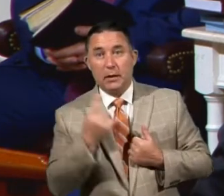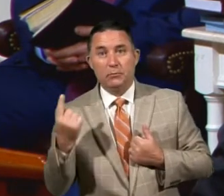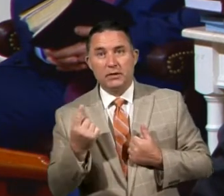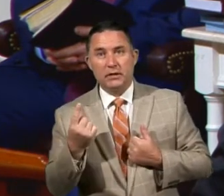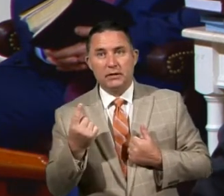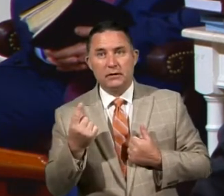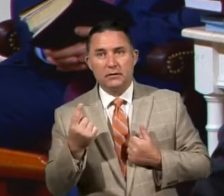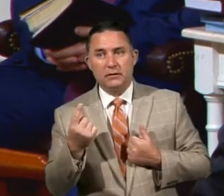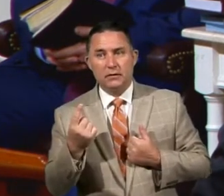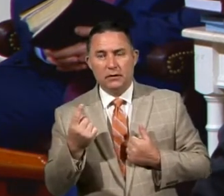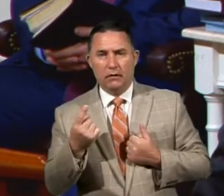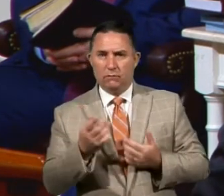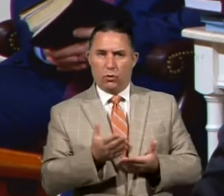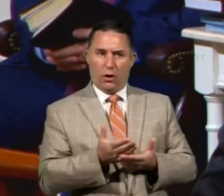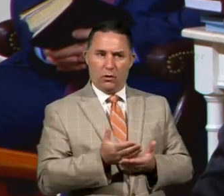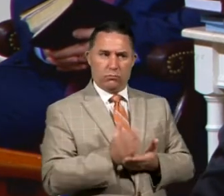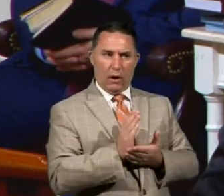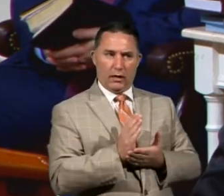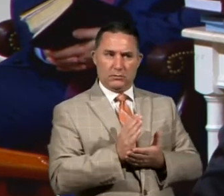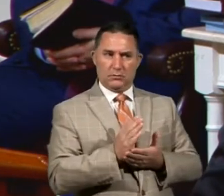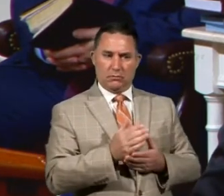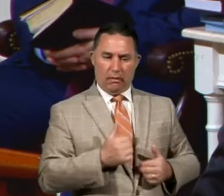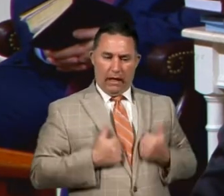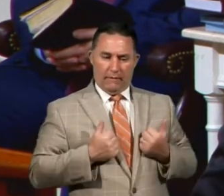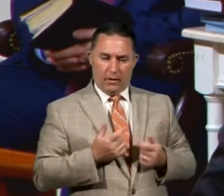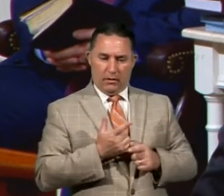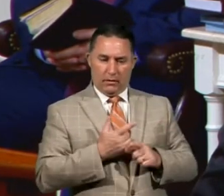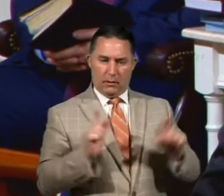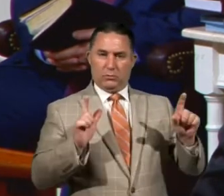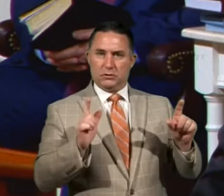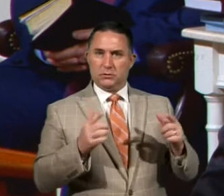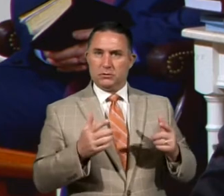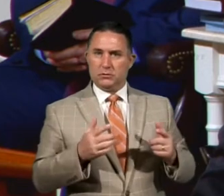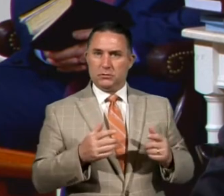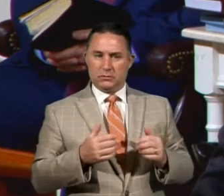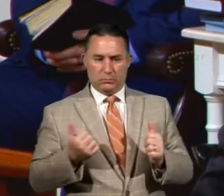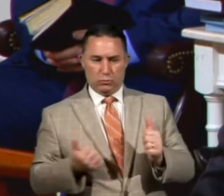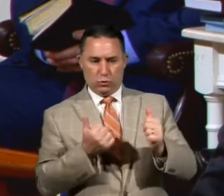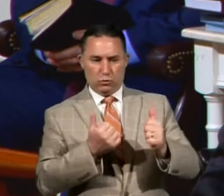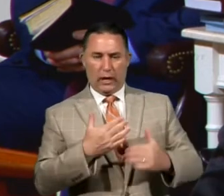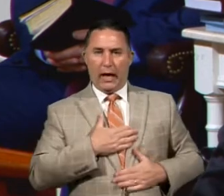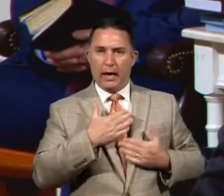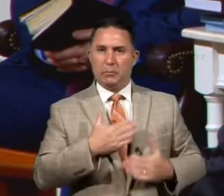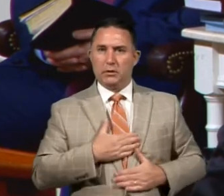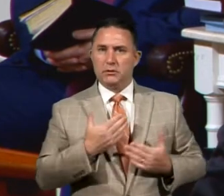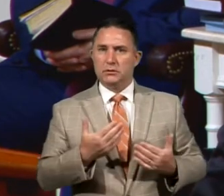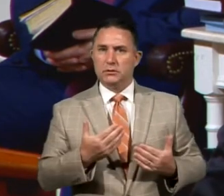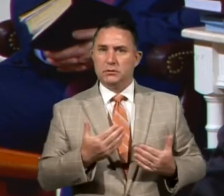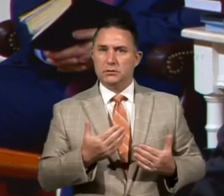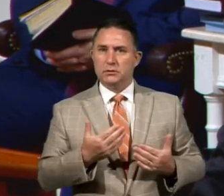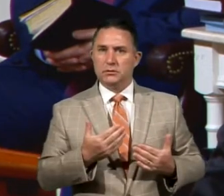certain inalienable rights, life, liberty, the pursuit of happiness.